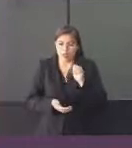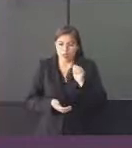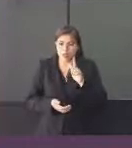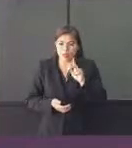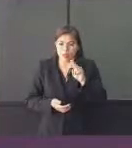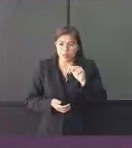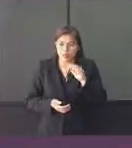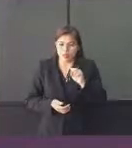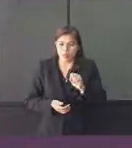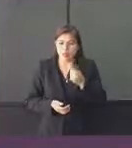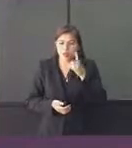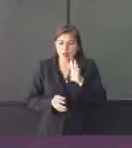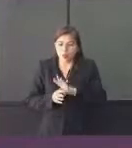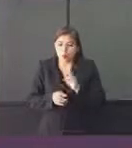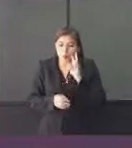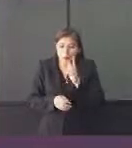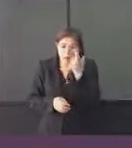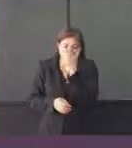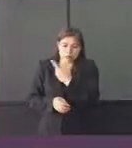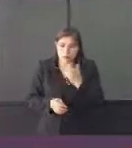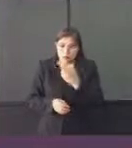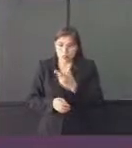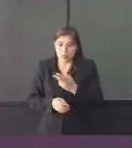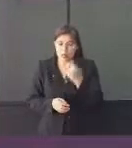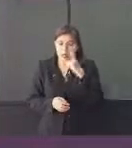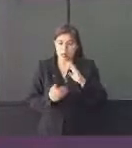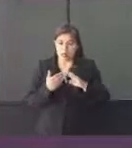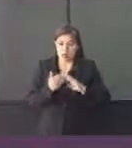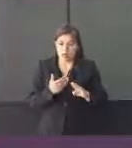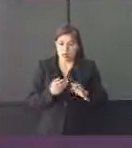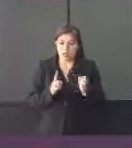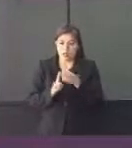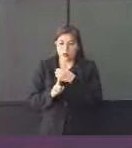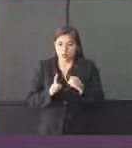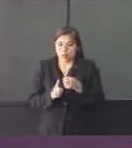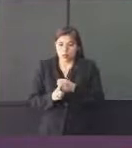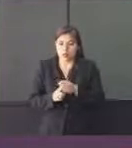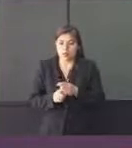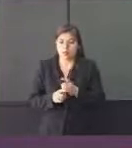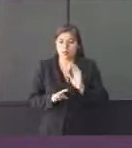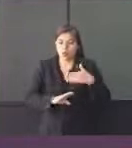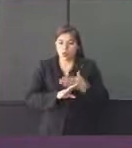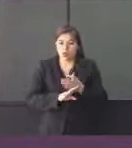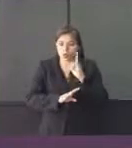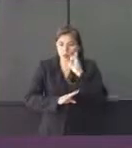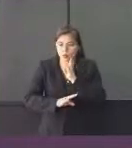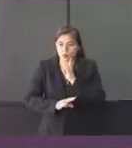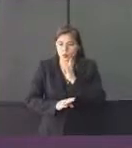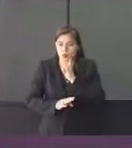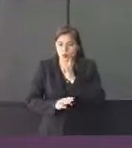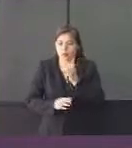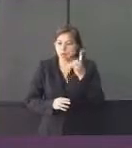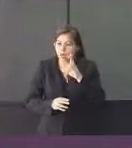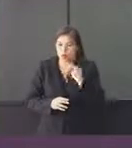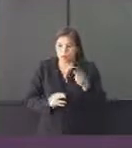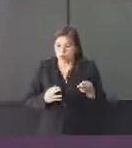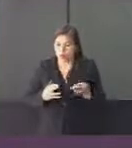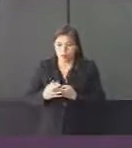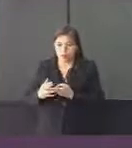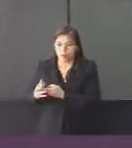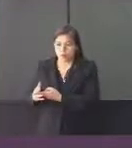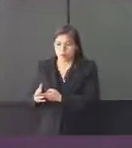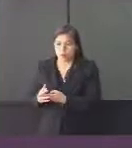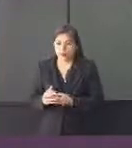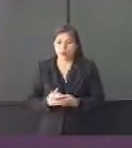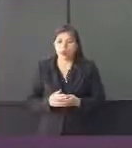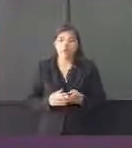what LUNAs do. We do a screening, and we have this focalized strategy. We are preventing femicide violence and femicide, but